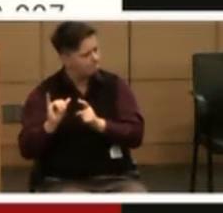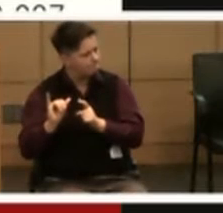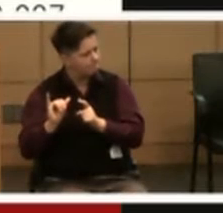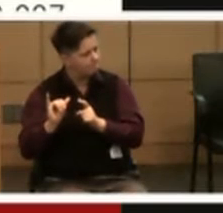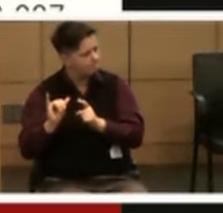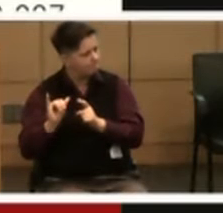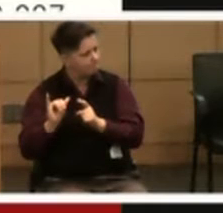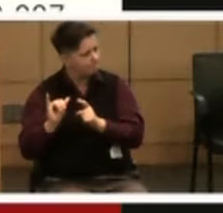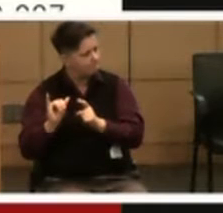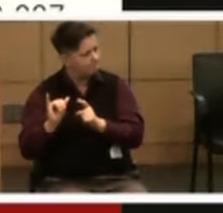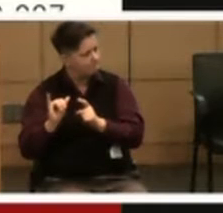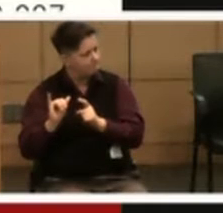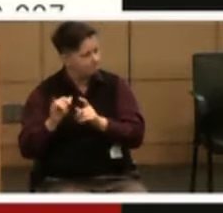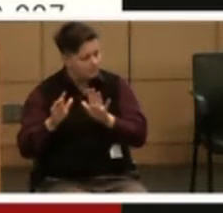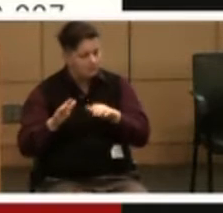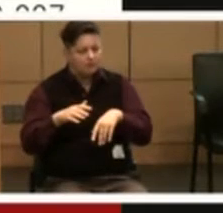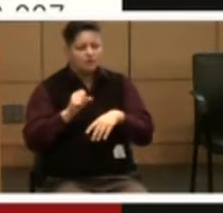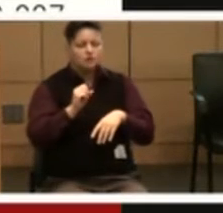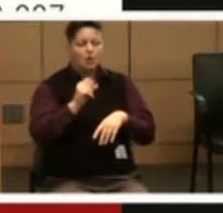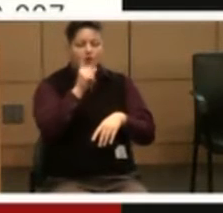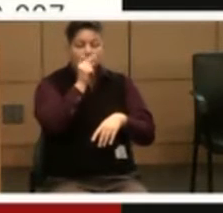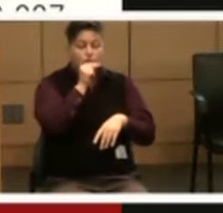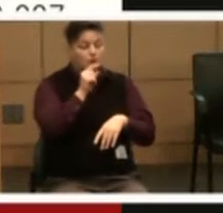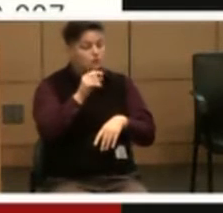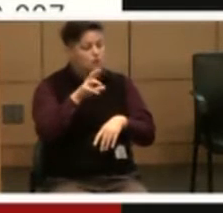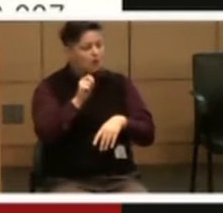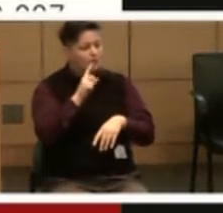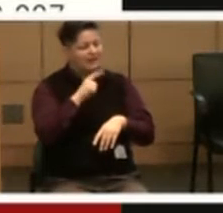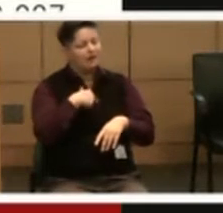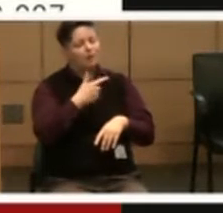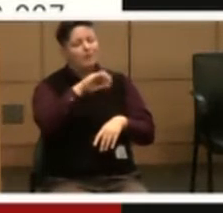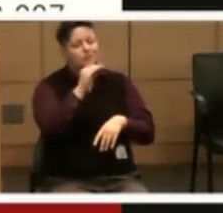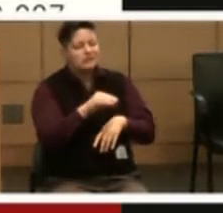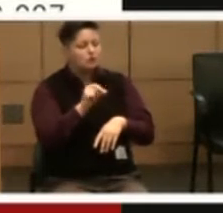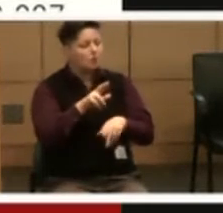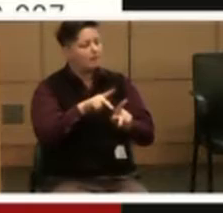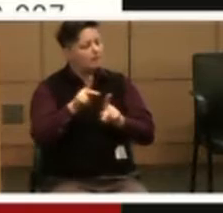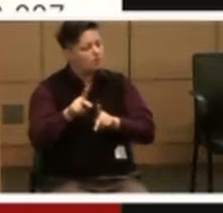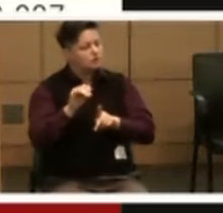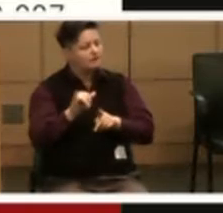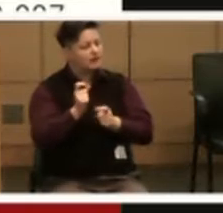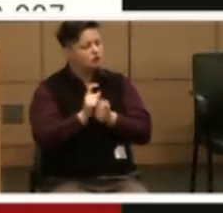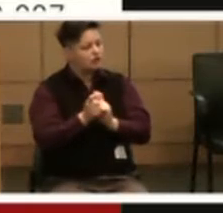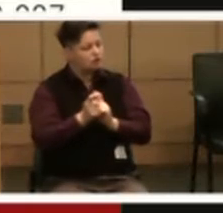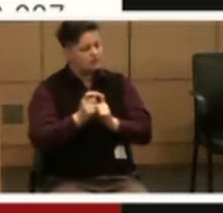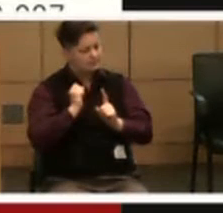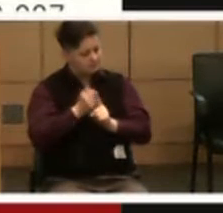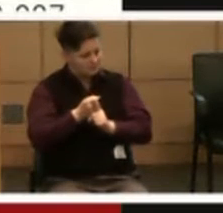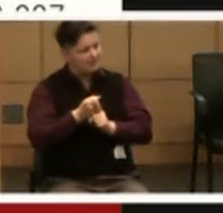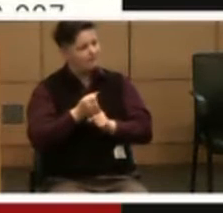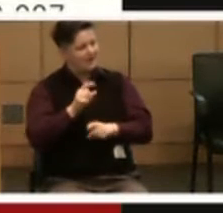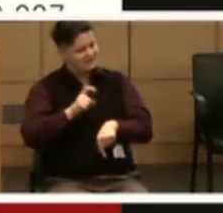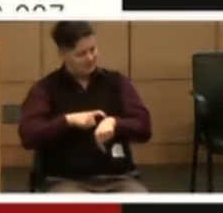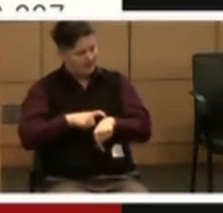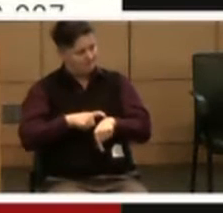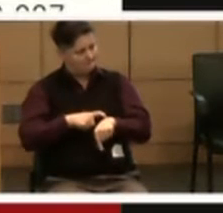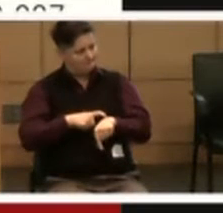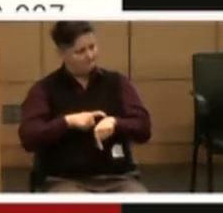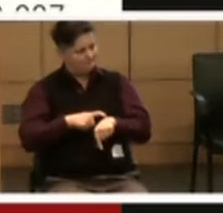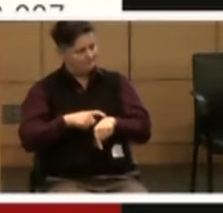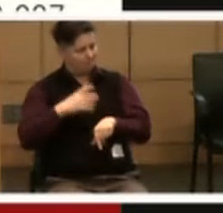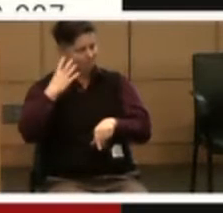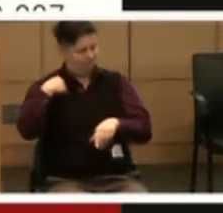of how much, what percentage of this change, what proportion of this change is due to time only. And anything over